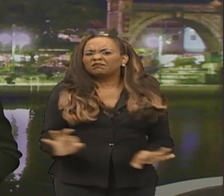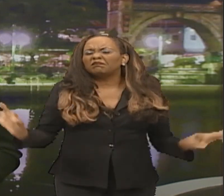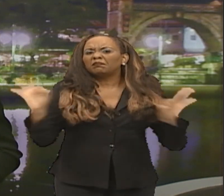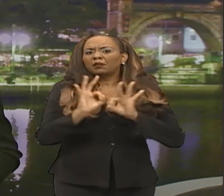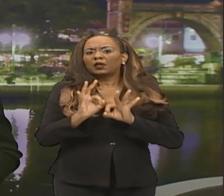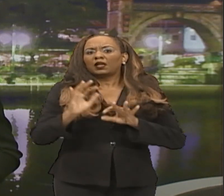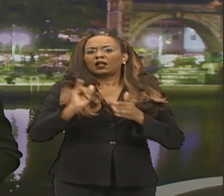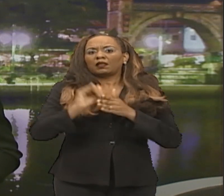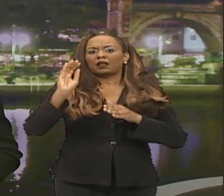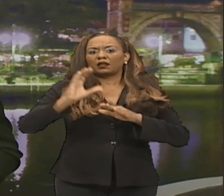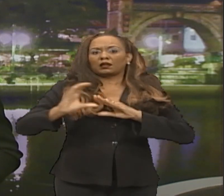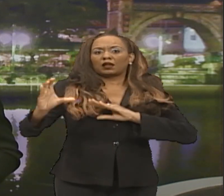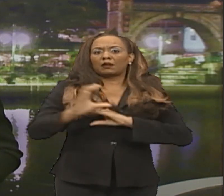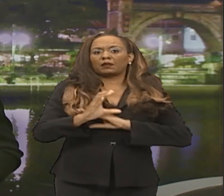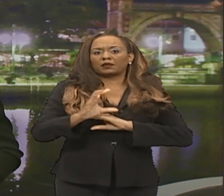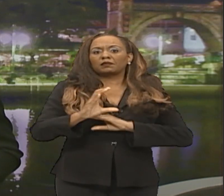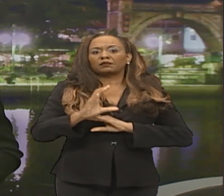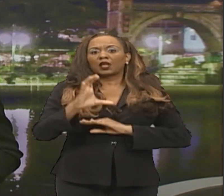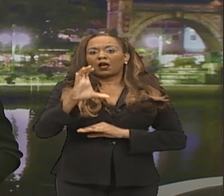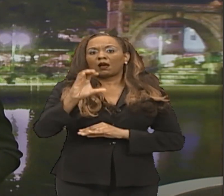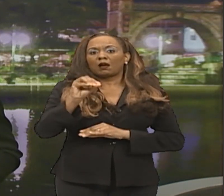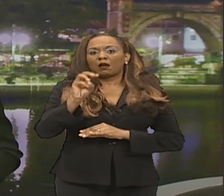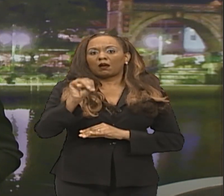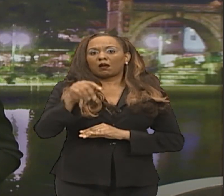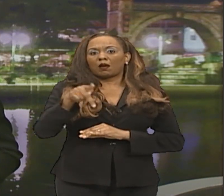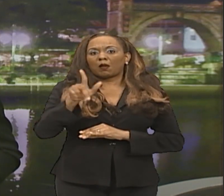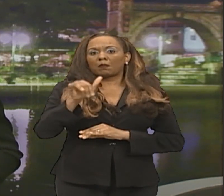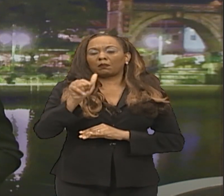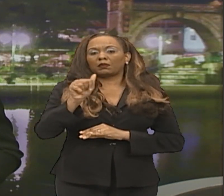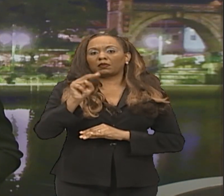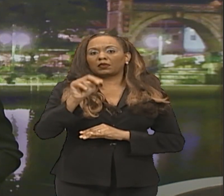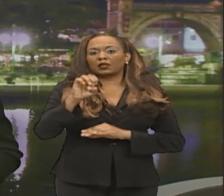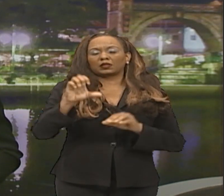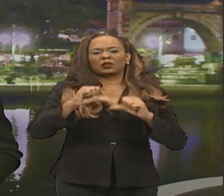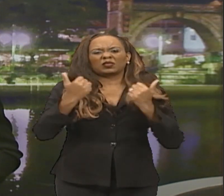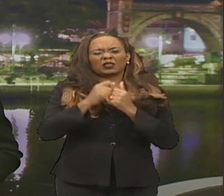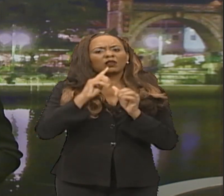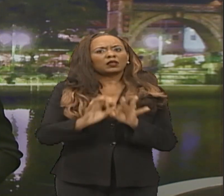Regional Compliance Association conference being hosted at the Hilton Hotel.